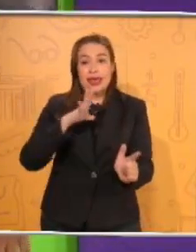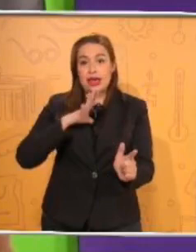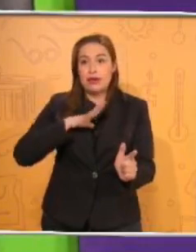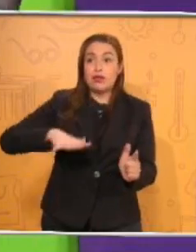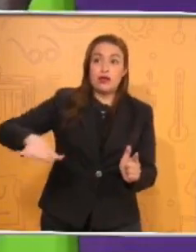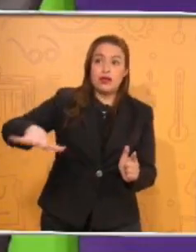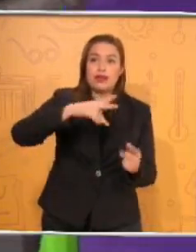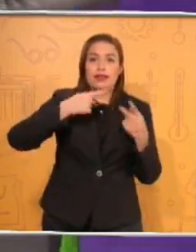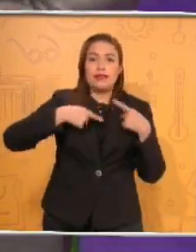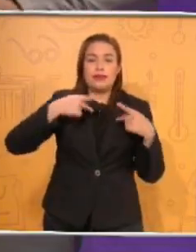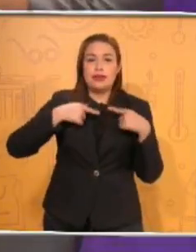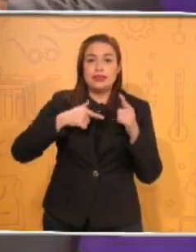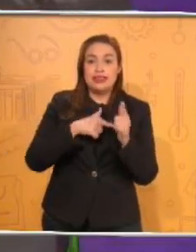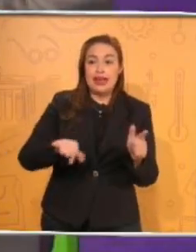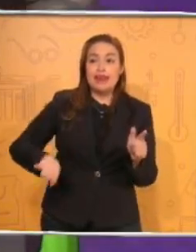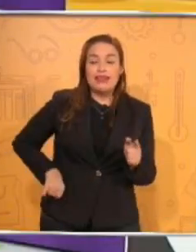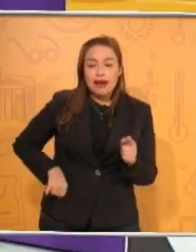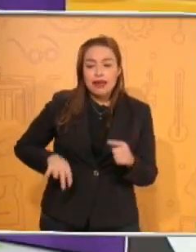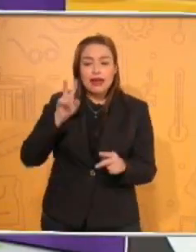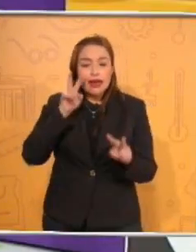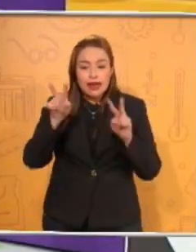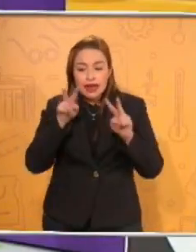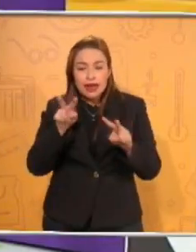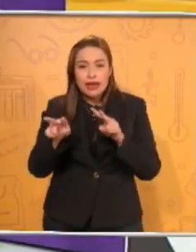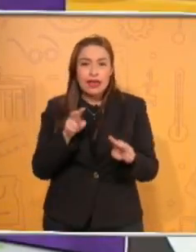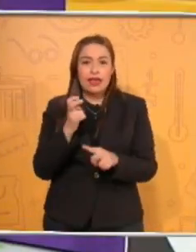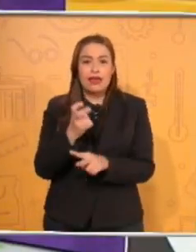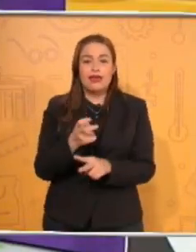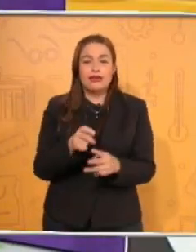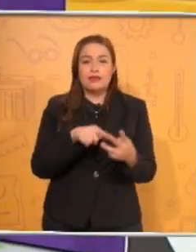microphone. Let's see the number 3.